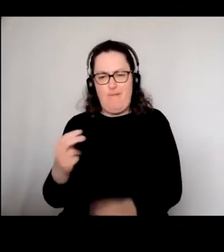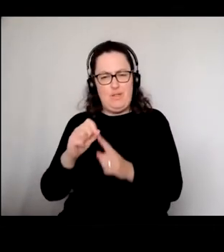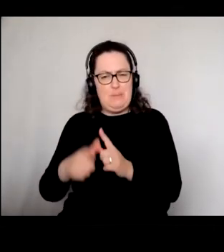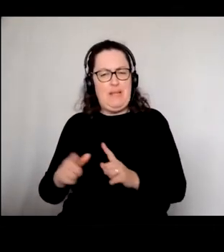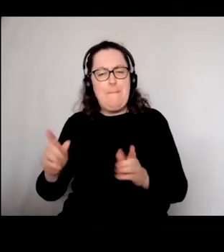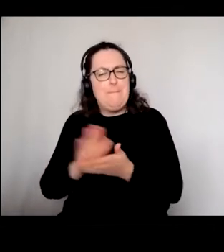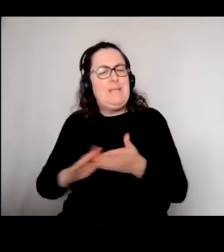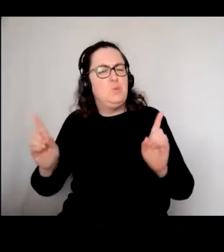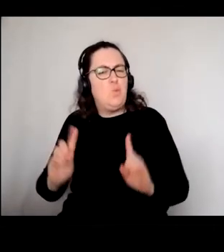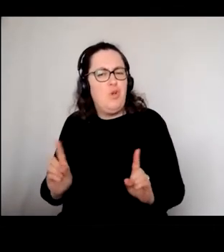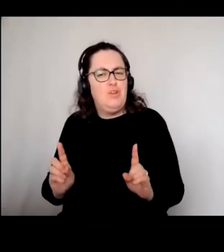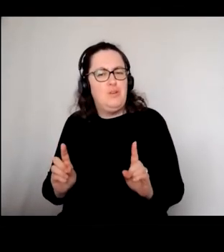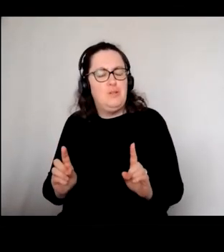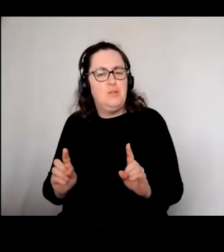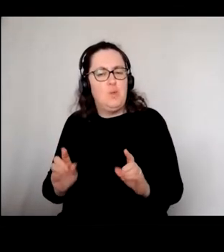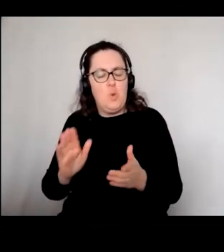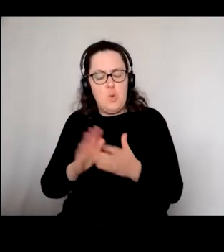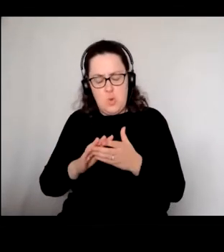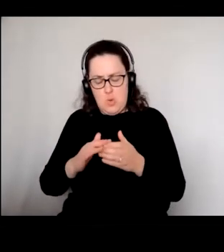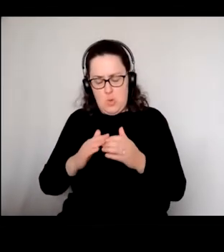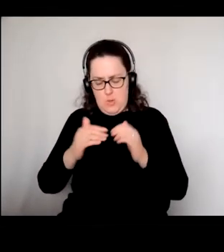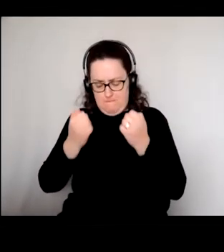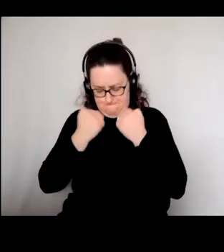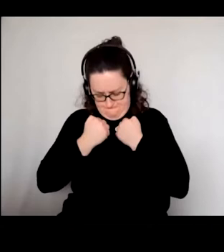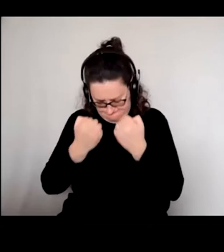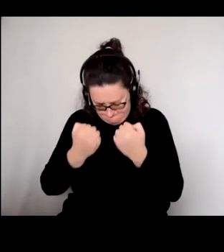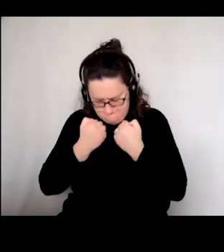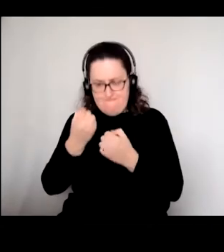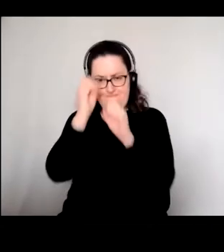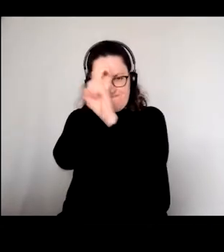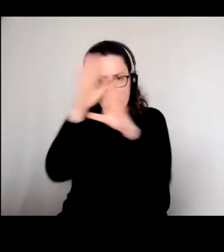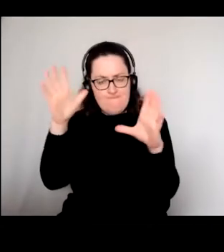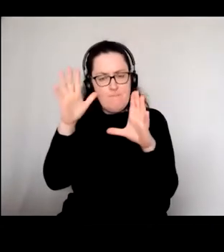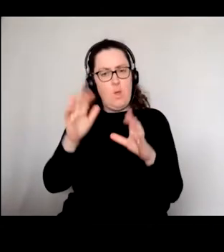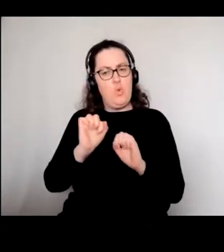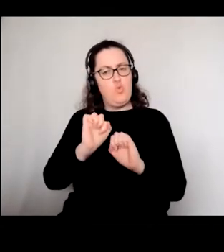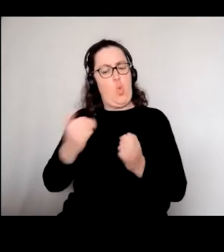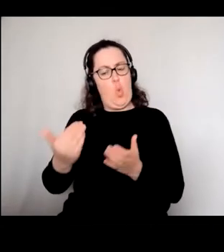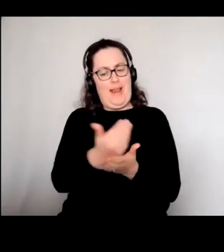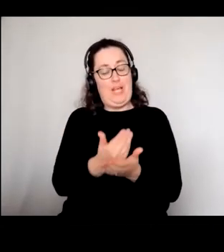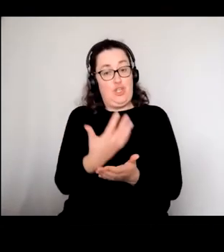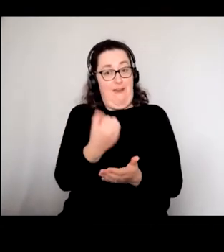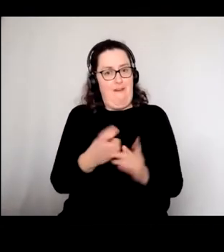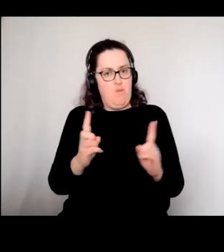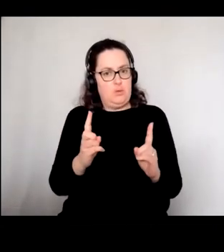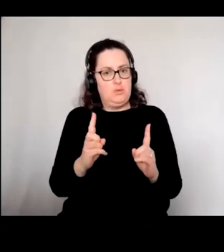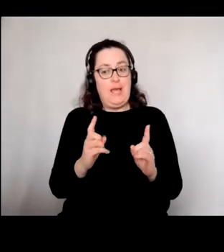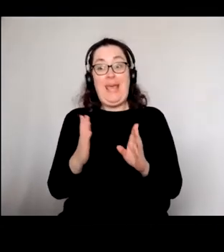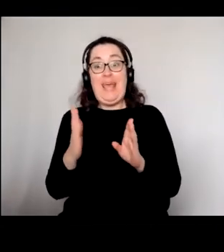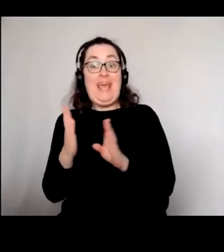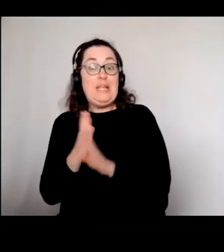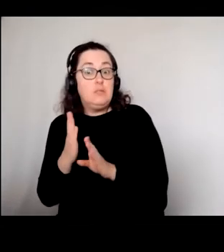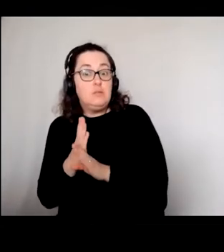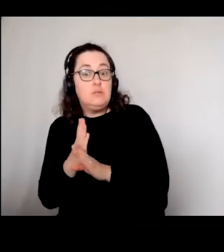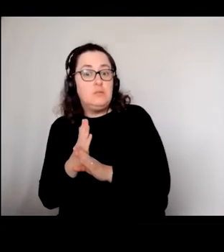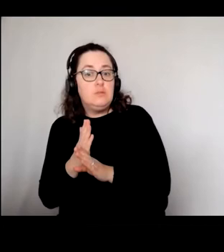means. And I think a deeper insight into reflections from disabled people about what is in your collection and what's hidden in your collection and